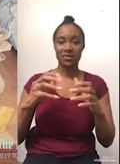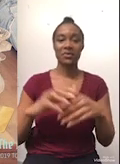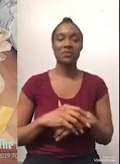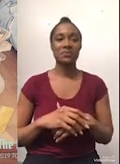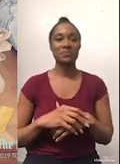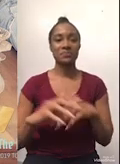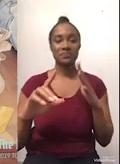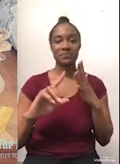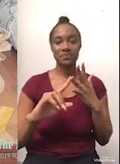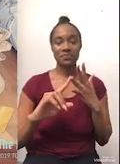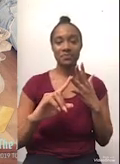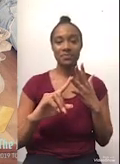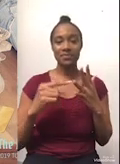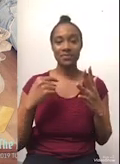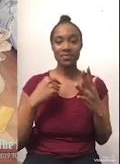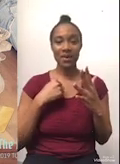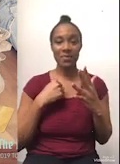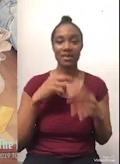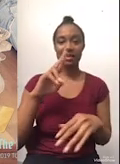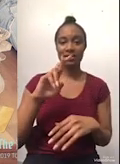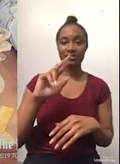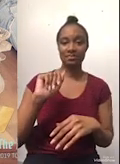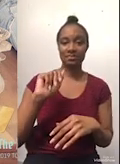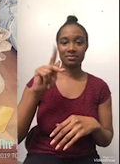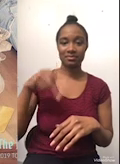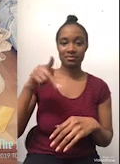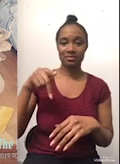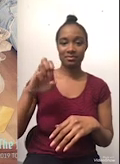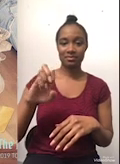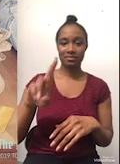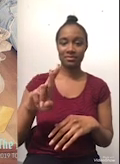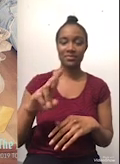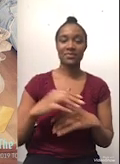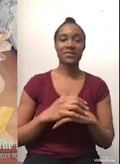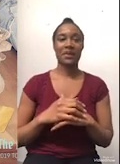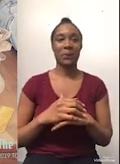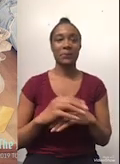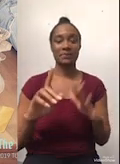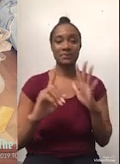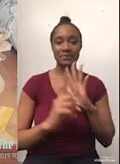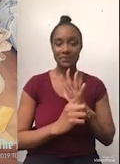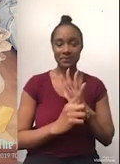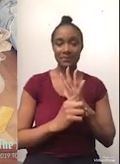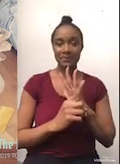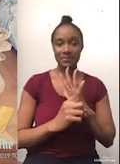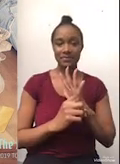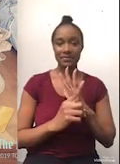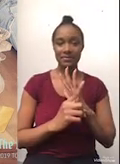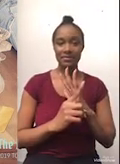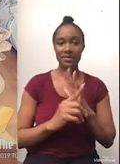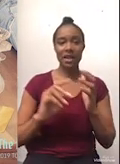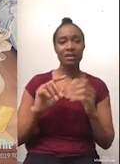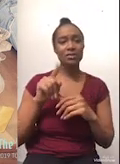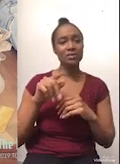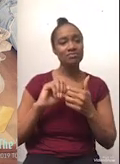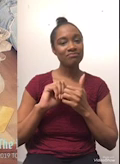I am called Wei and I am the rapper, hyper-rapper of Uptension. Bito, How are